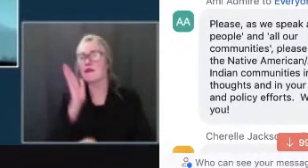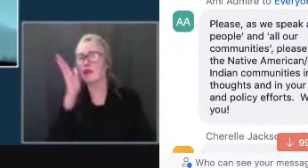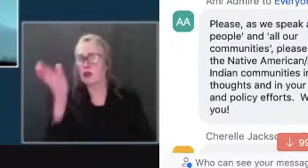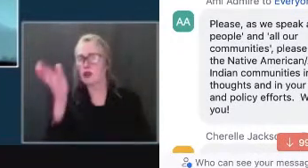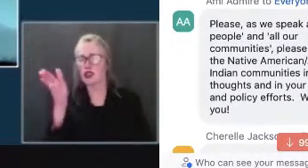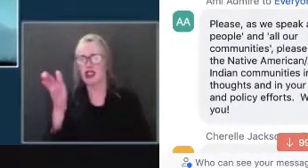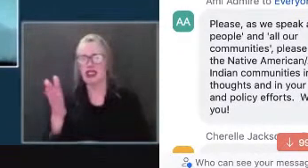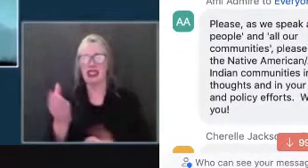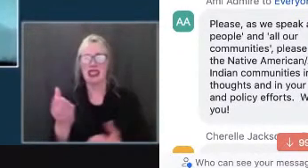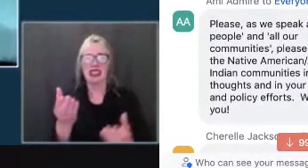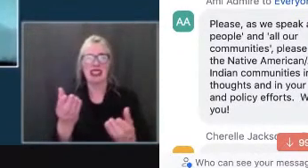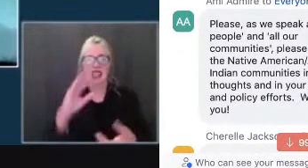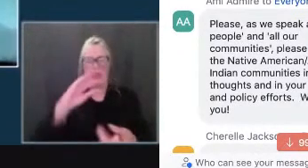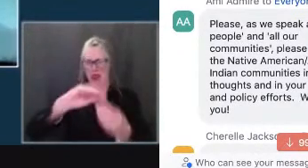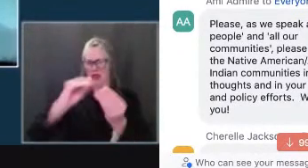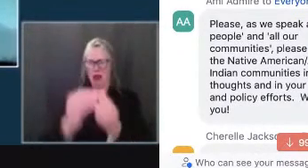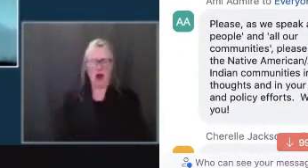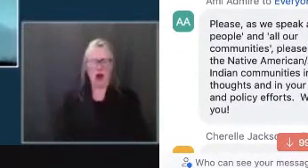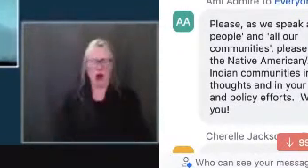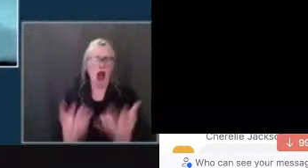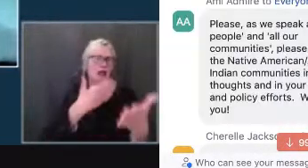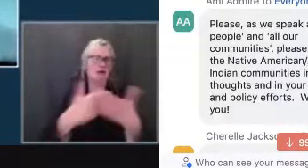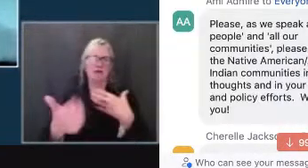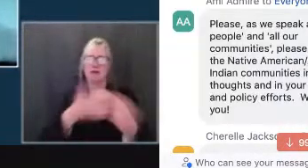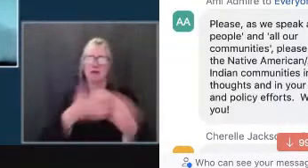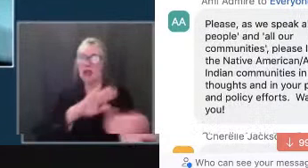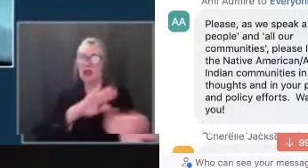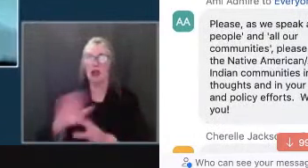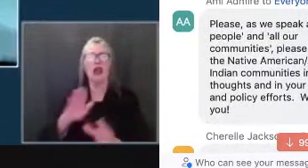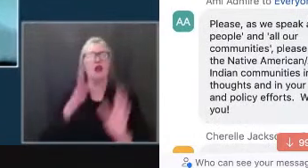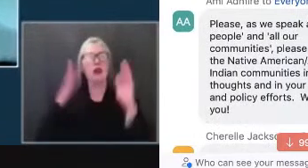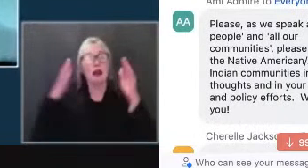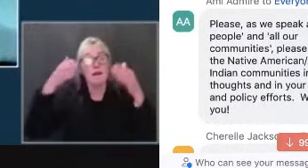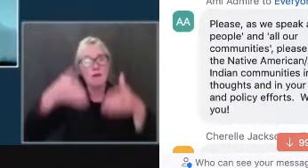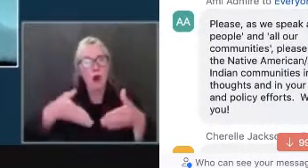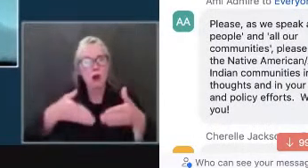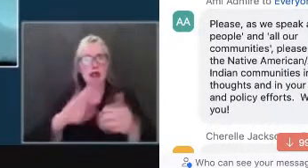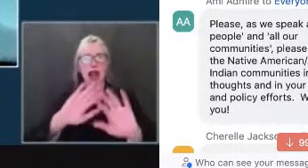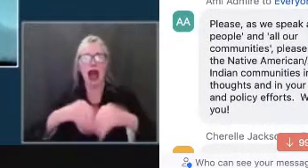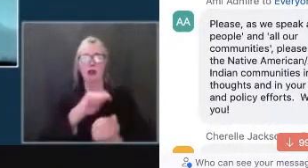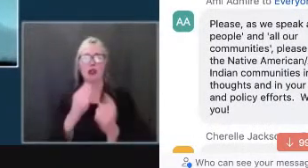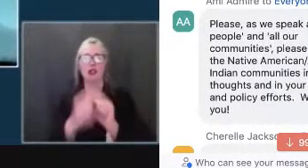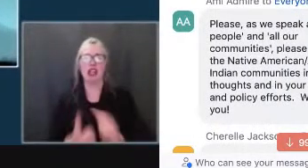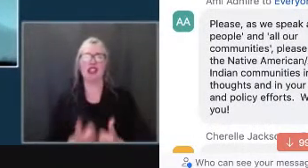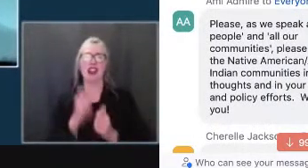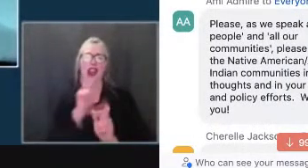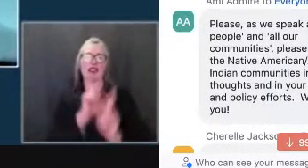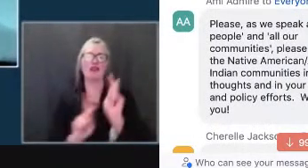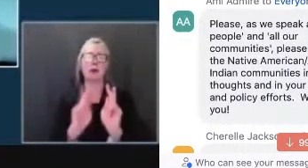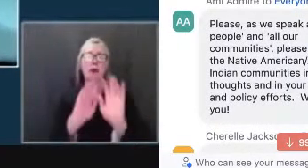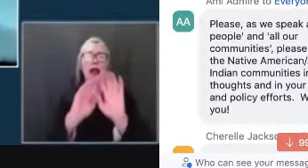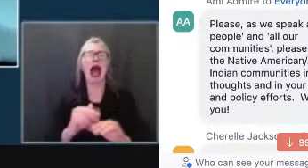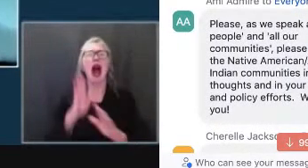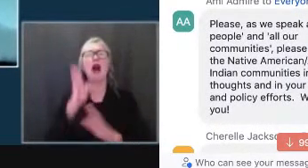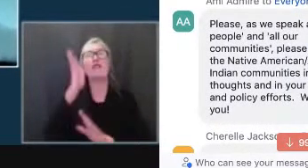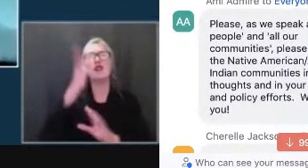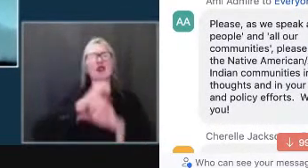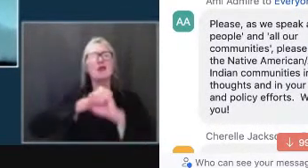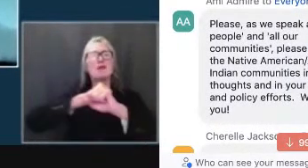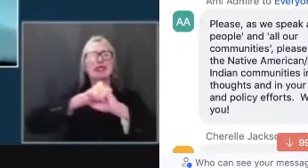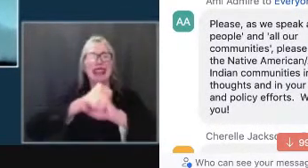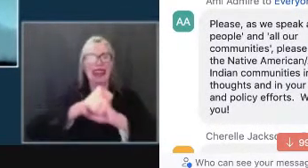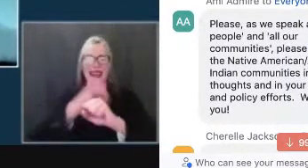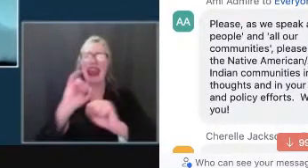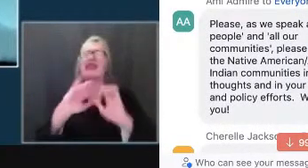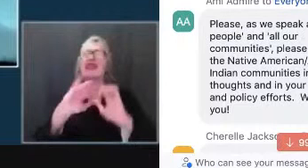about changing people's lives for the better and protecting our future. That needs to be our measure of success as a party and